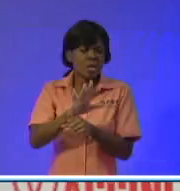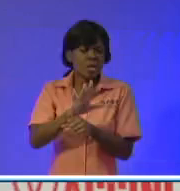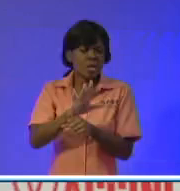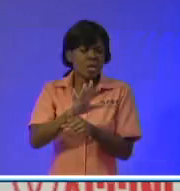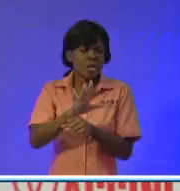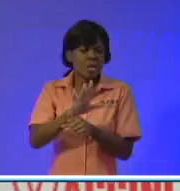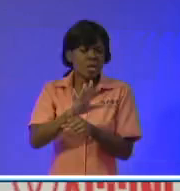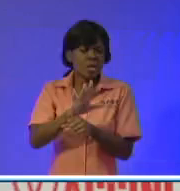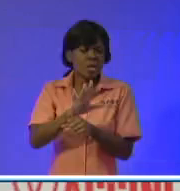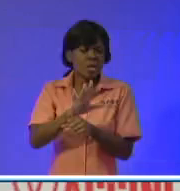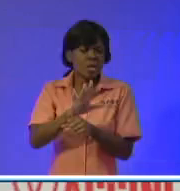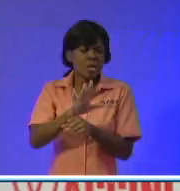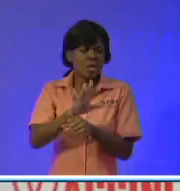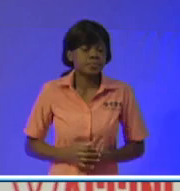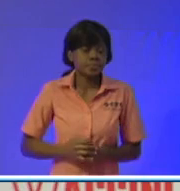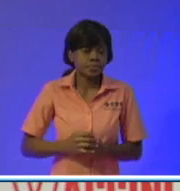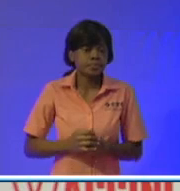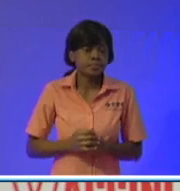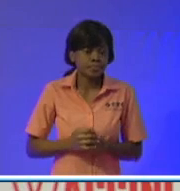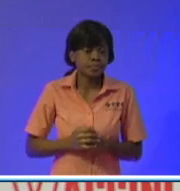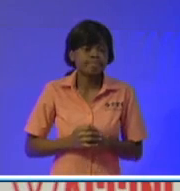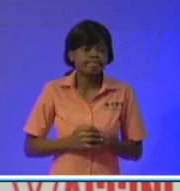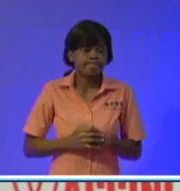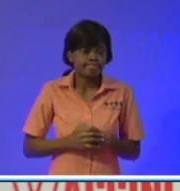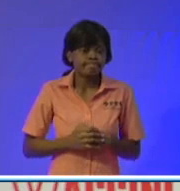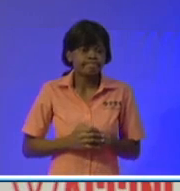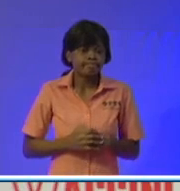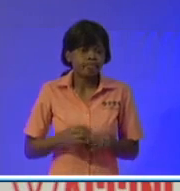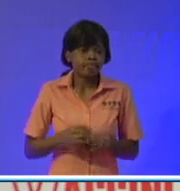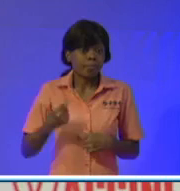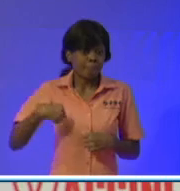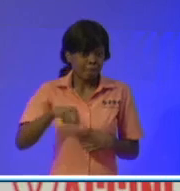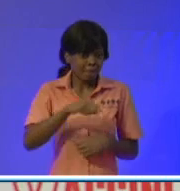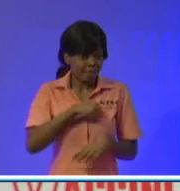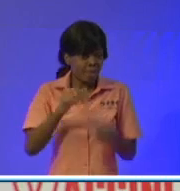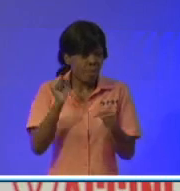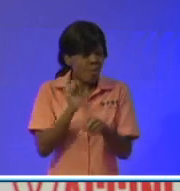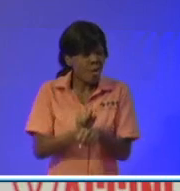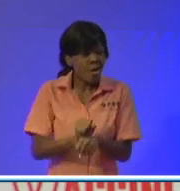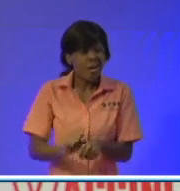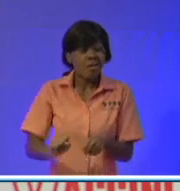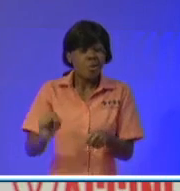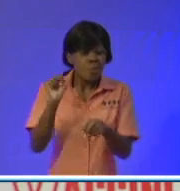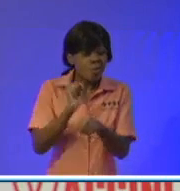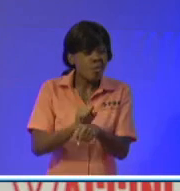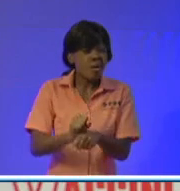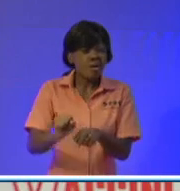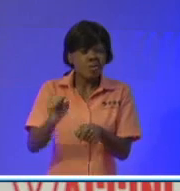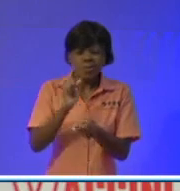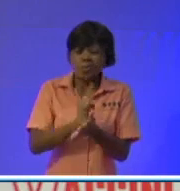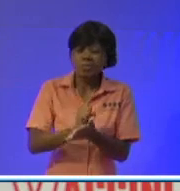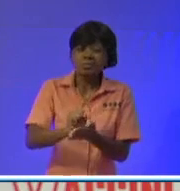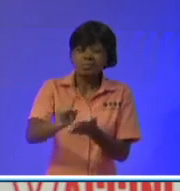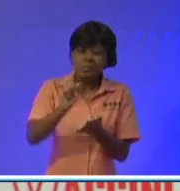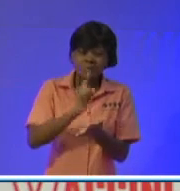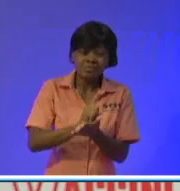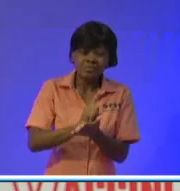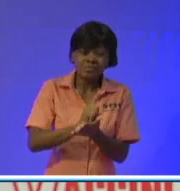over the past couple of weeks, working very hard, knowing that Delta is